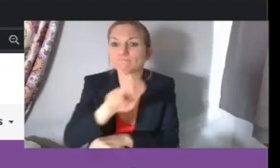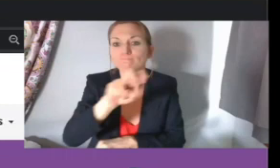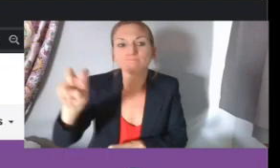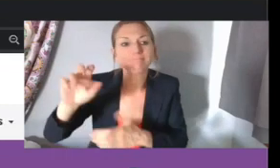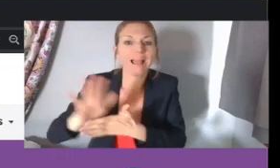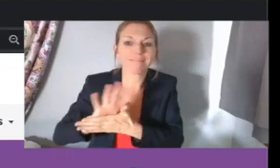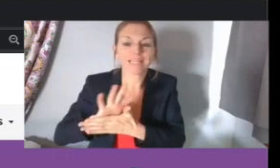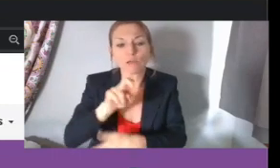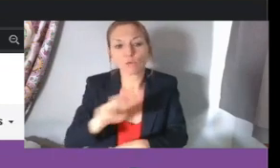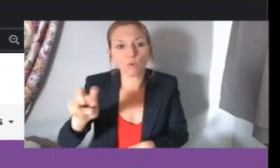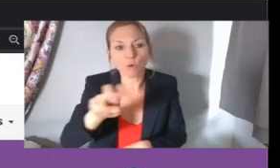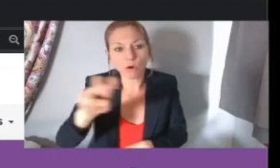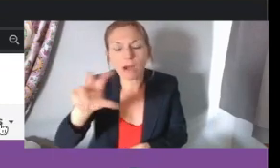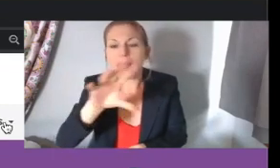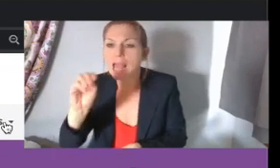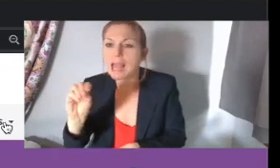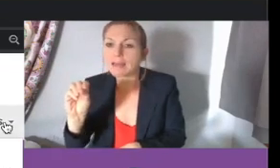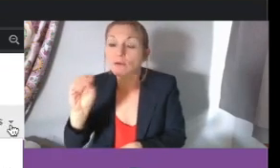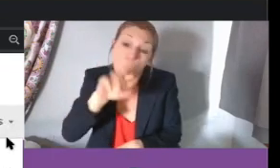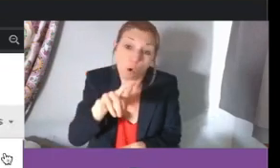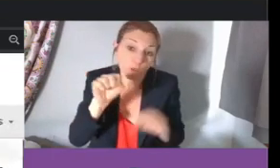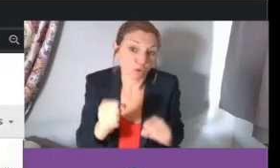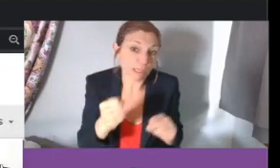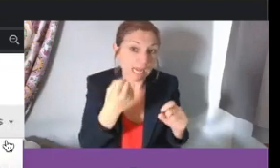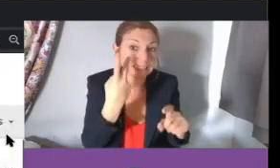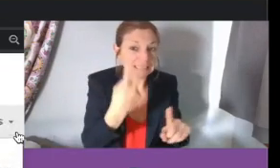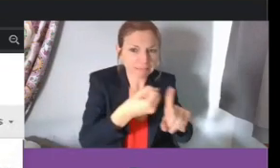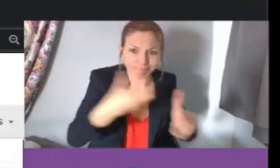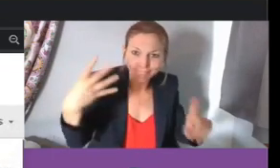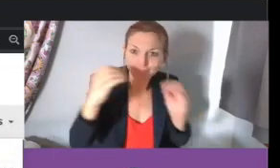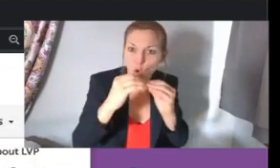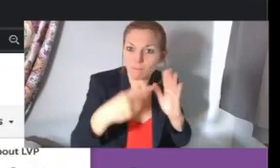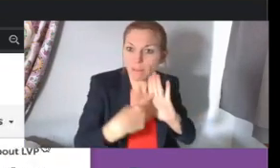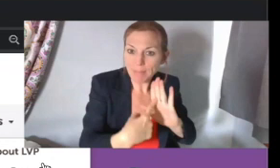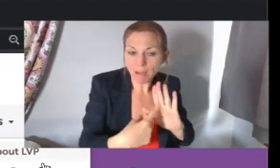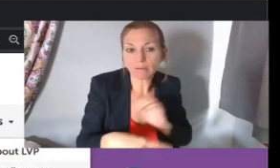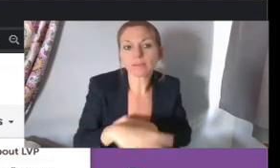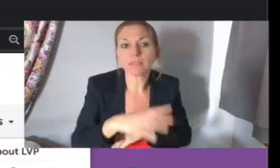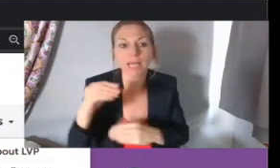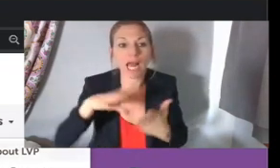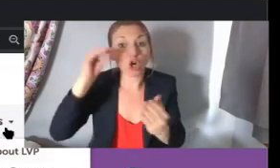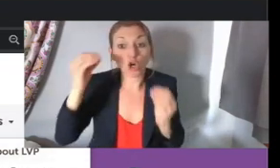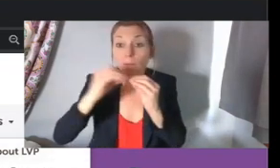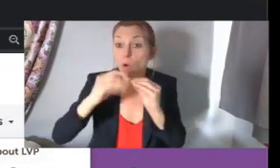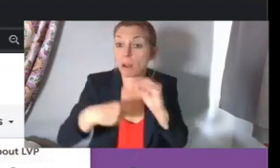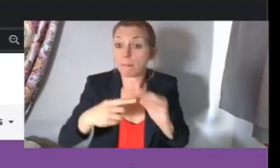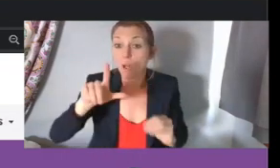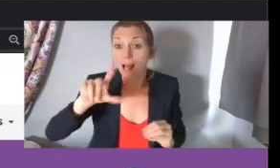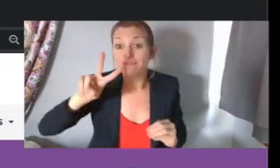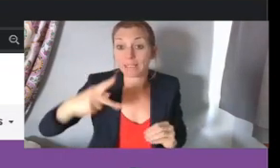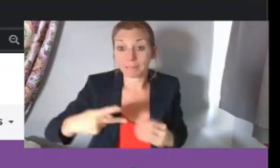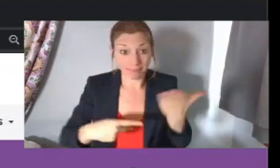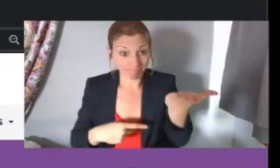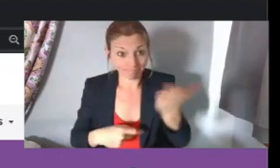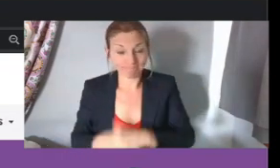as well as see the models here, and you can look at our Learning Explorers here and learn more about LVP here. So